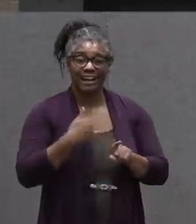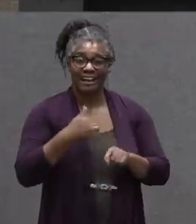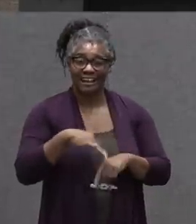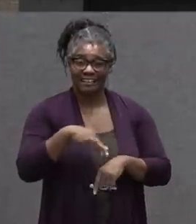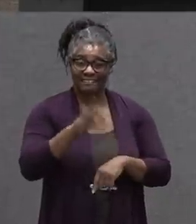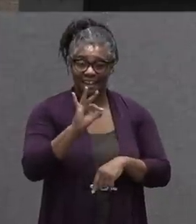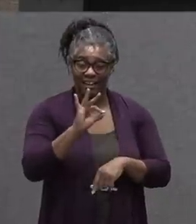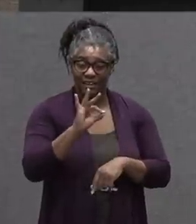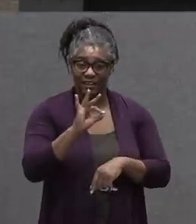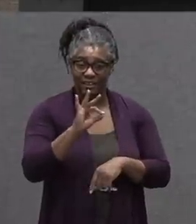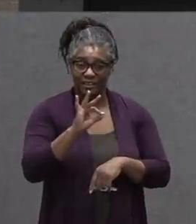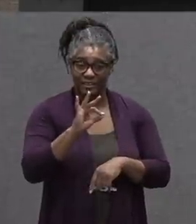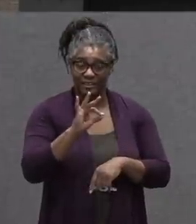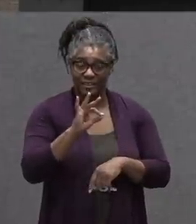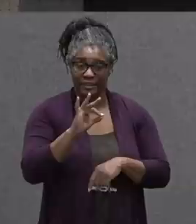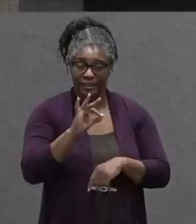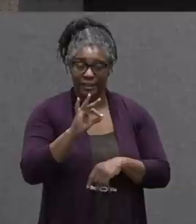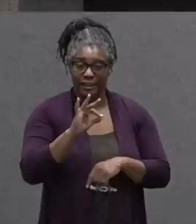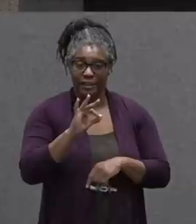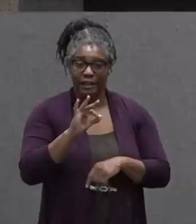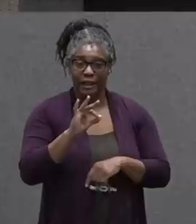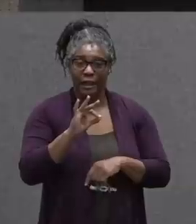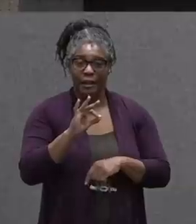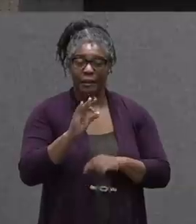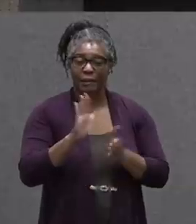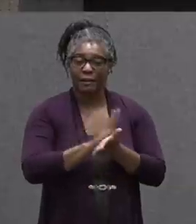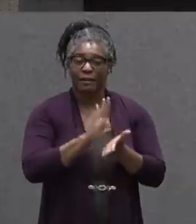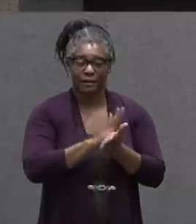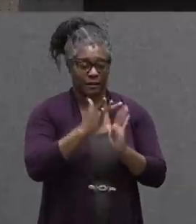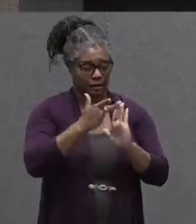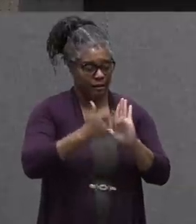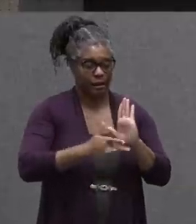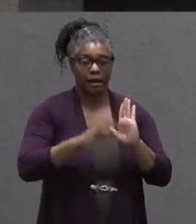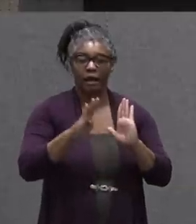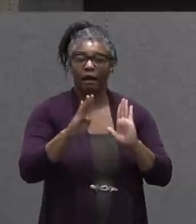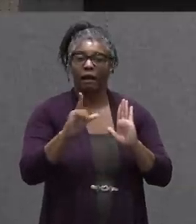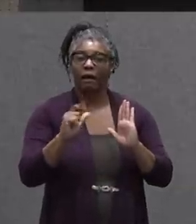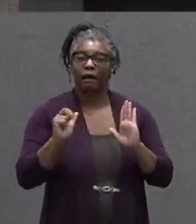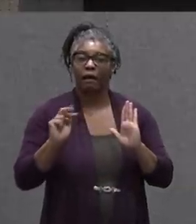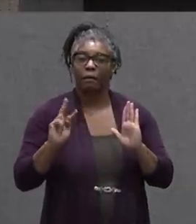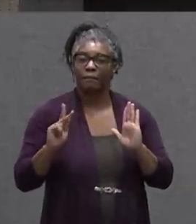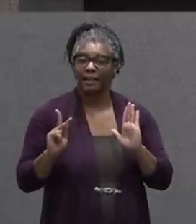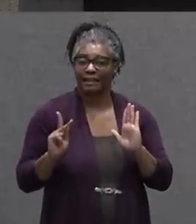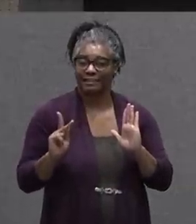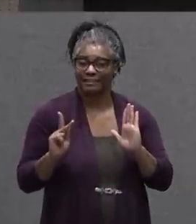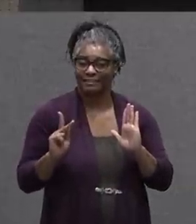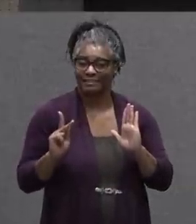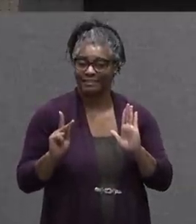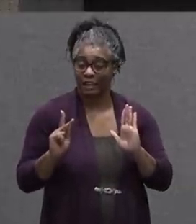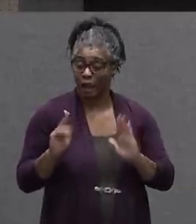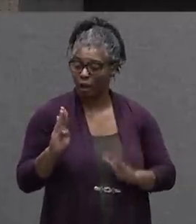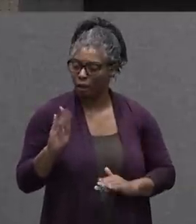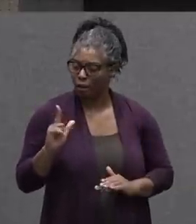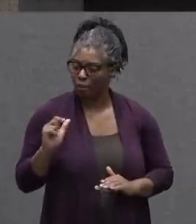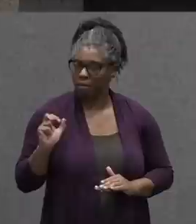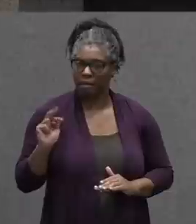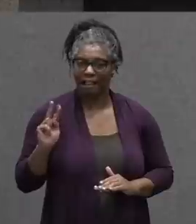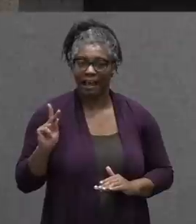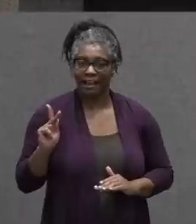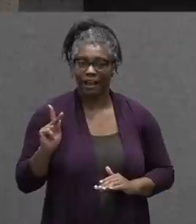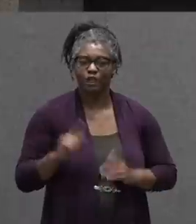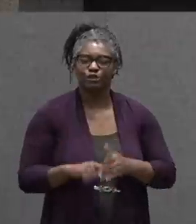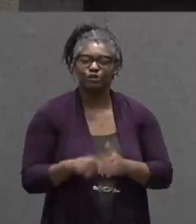a blank piece of paper. Blank starts with the beginning sound,